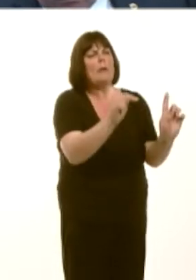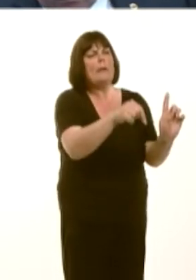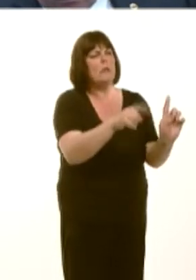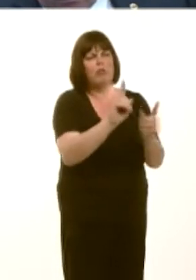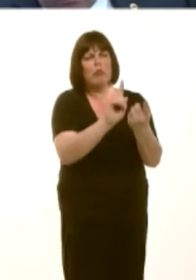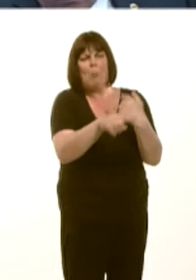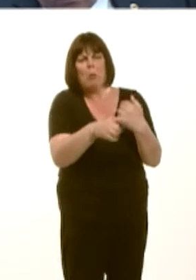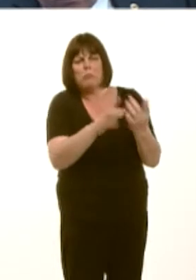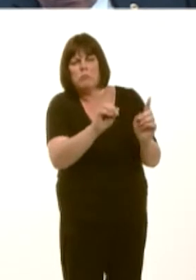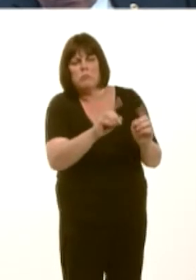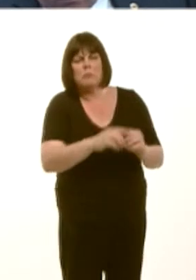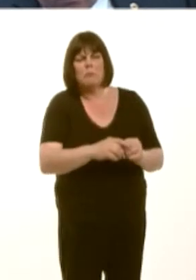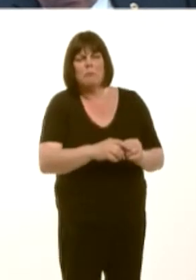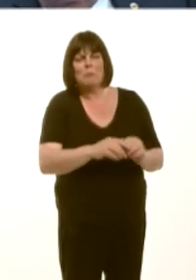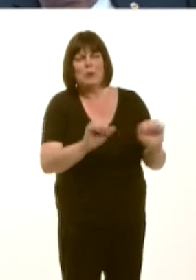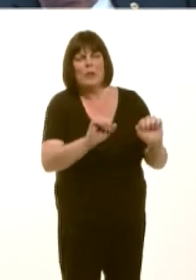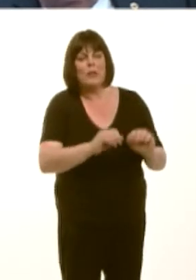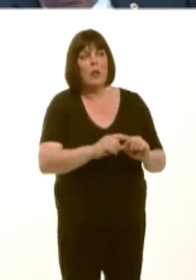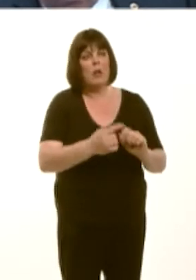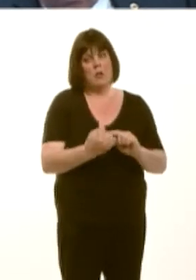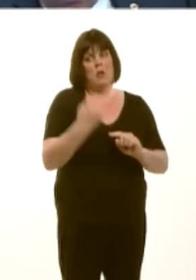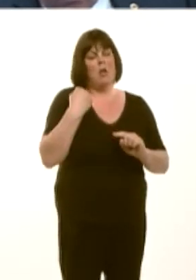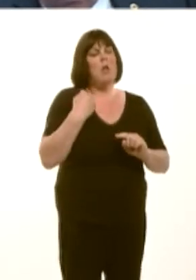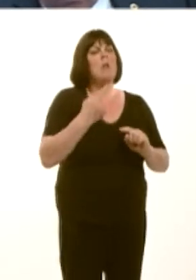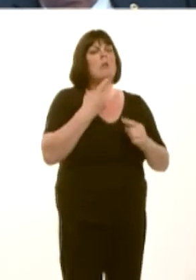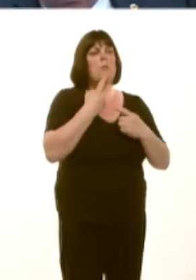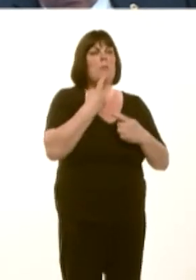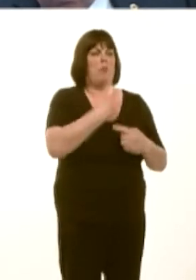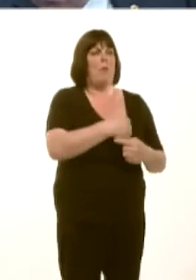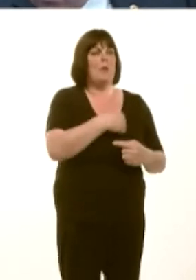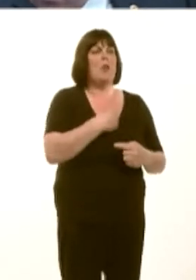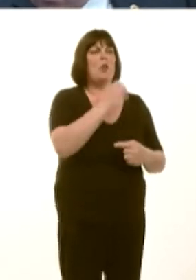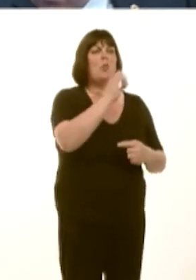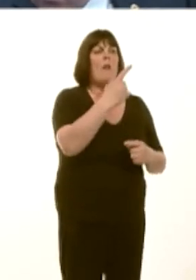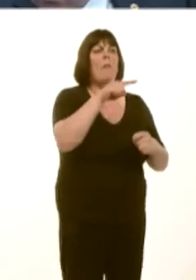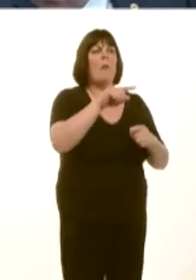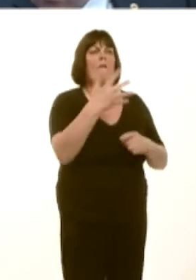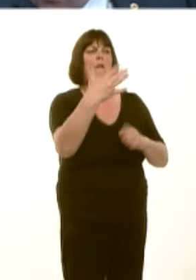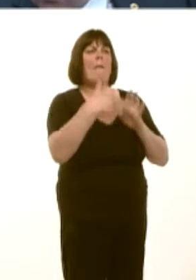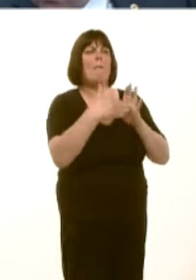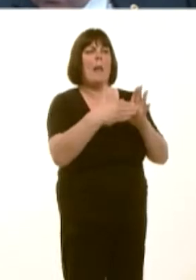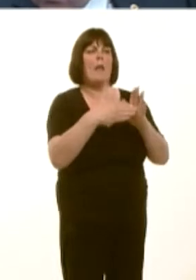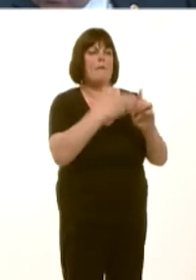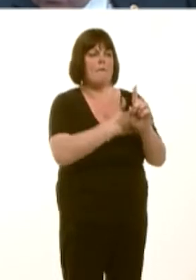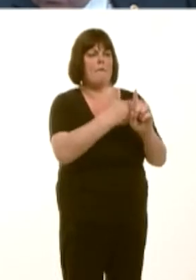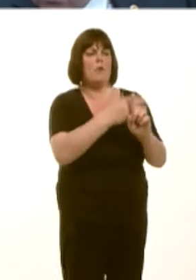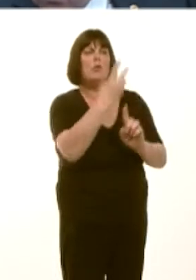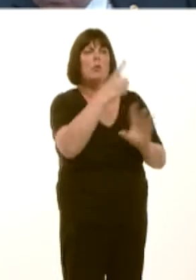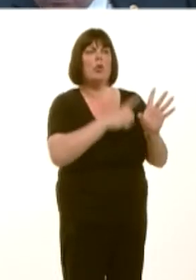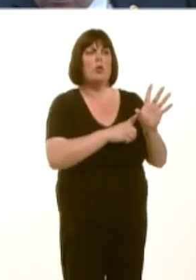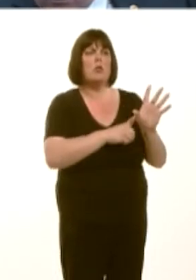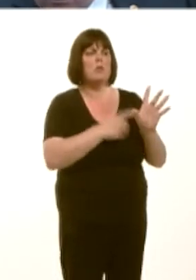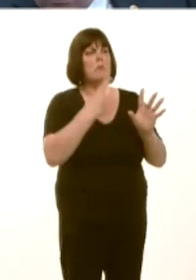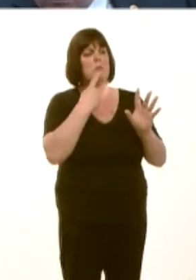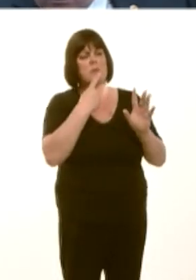you pledged 12.5 million for 2 years, stating that extending